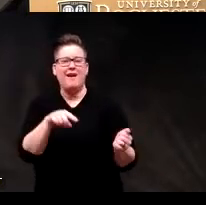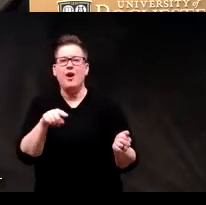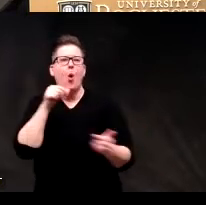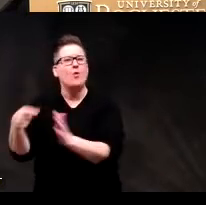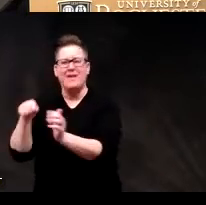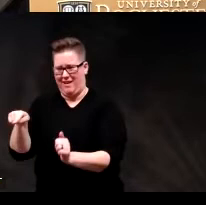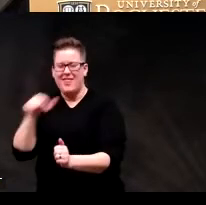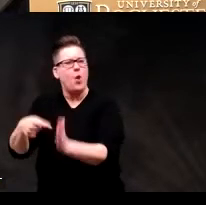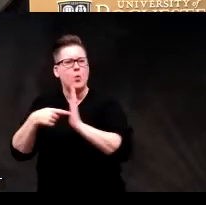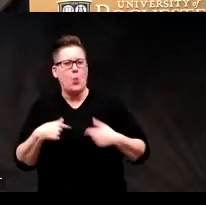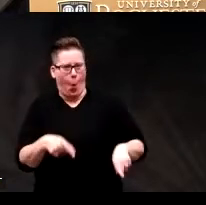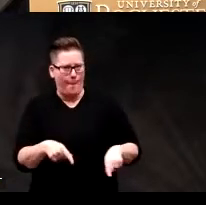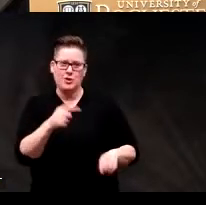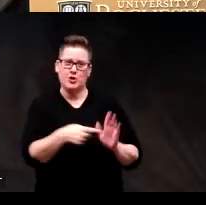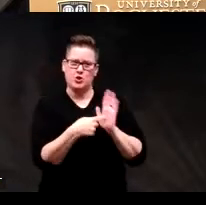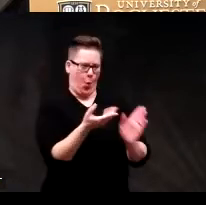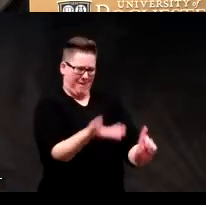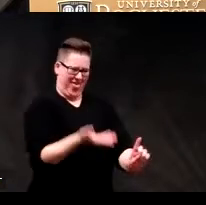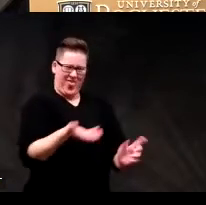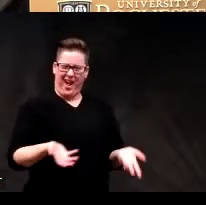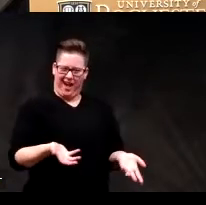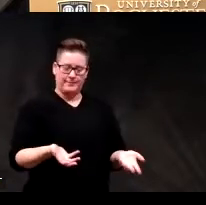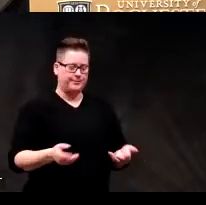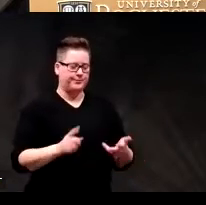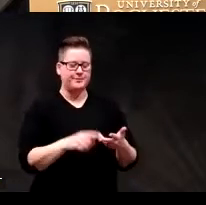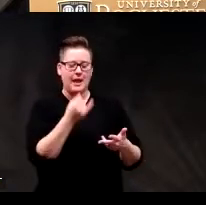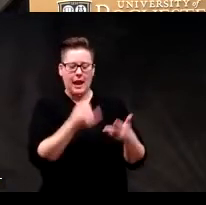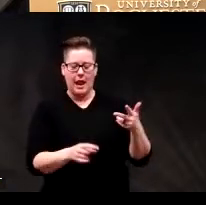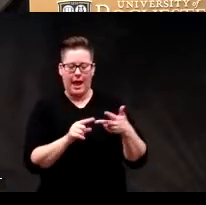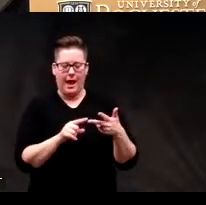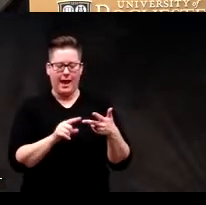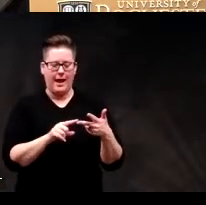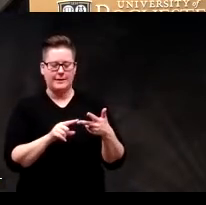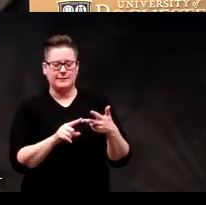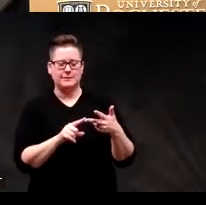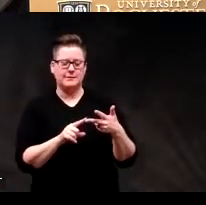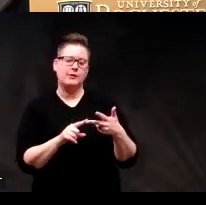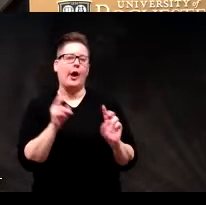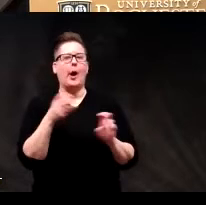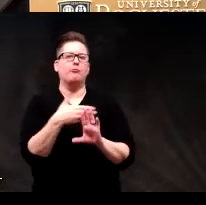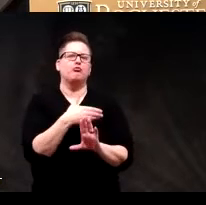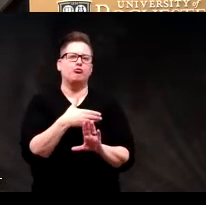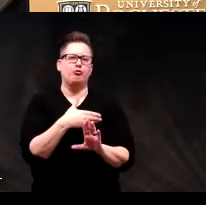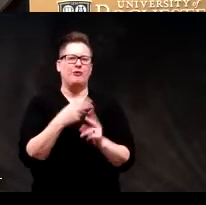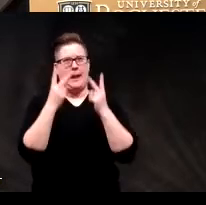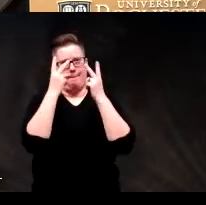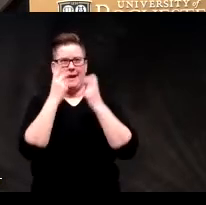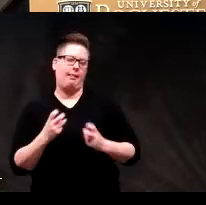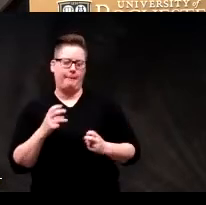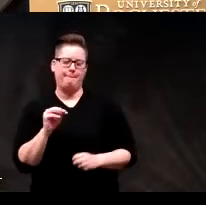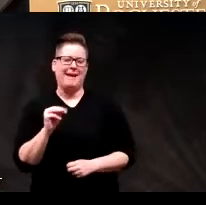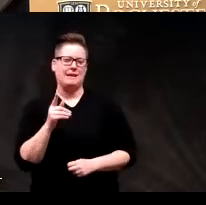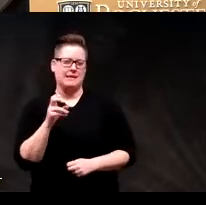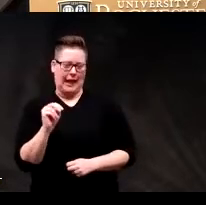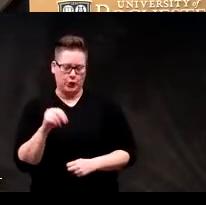the room. And then the last pseudo-mentalization state or pre-mentalization state I'll speak to